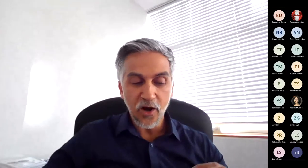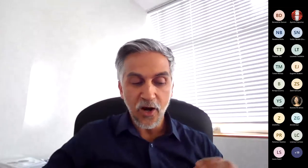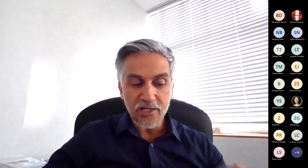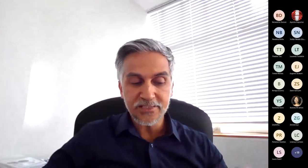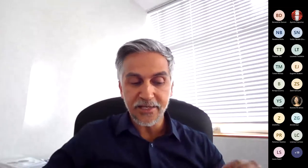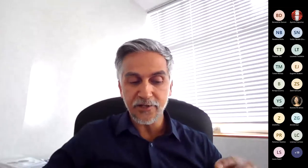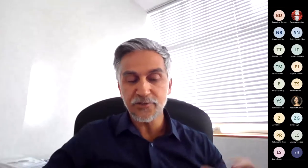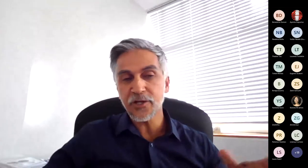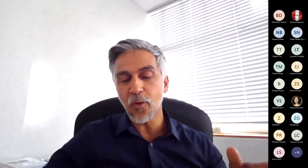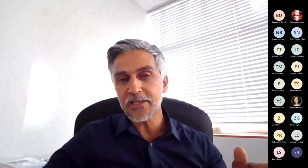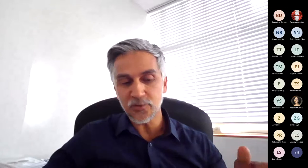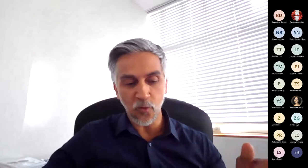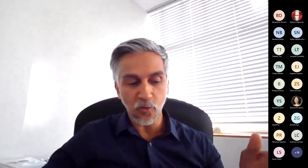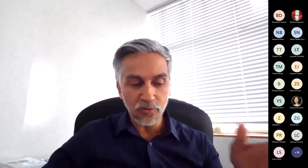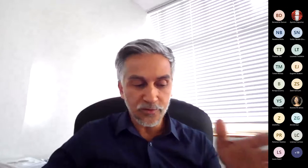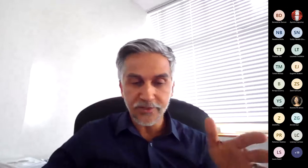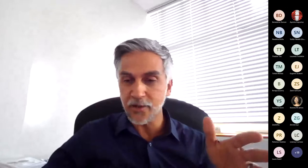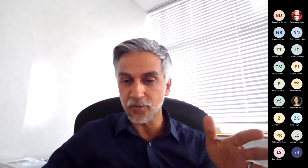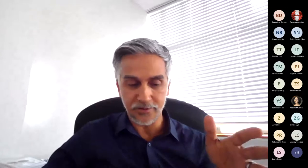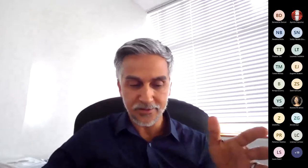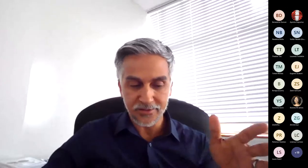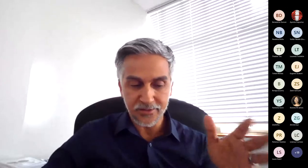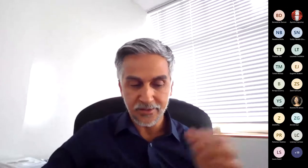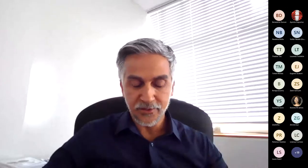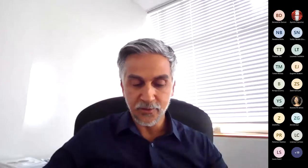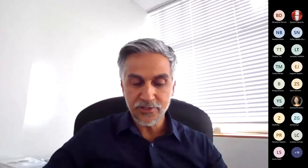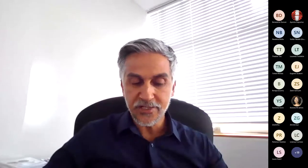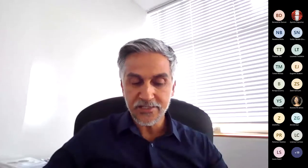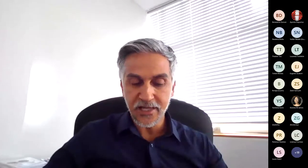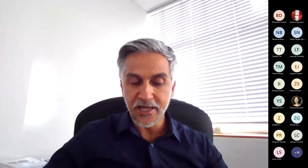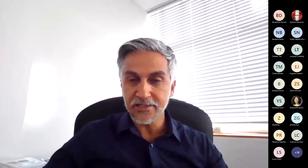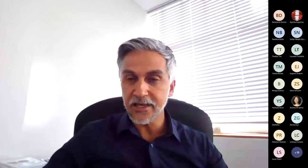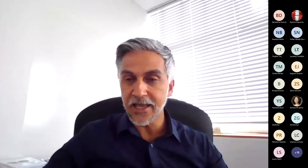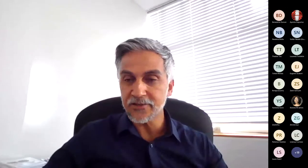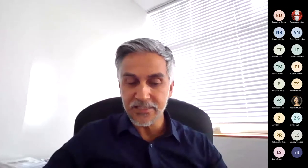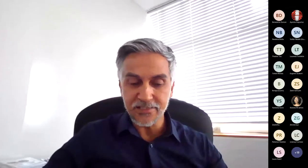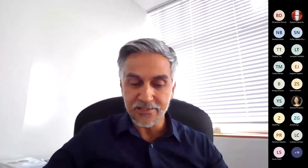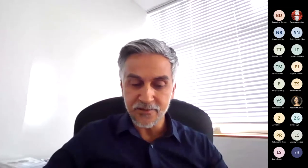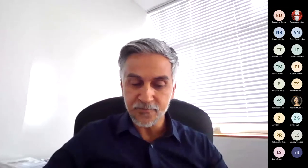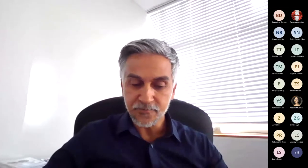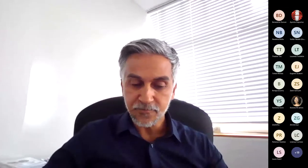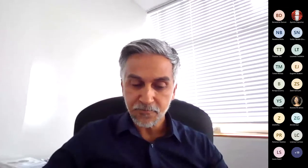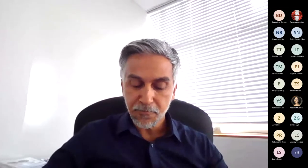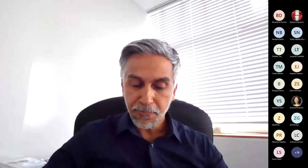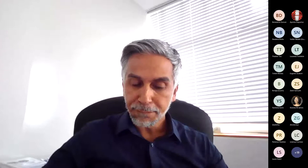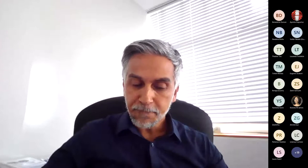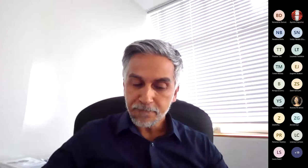and long-lasting, and it requires all stakeholders to address the underlying reasons